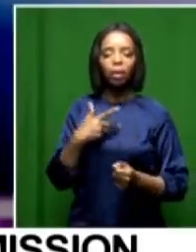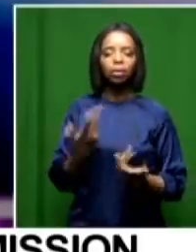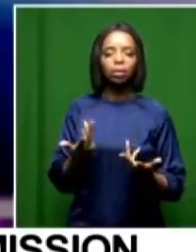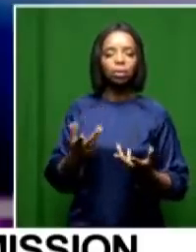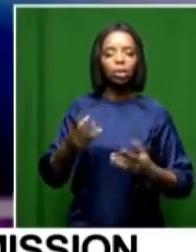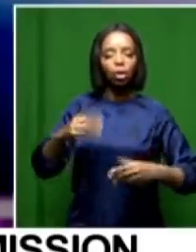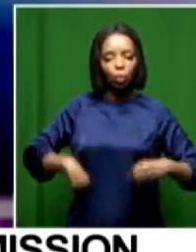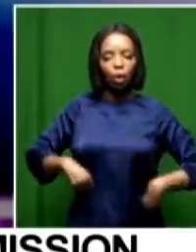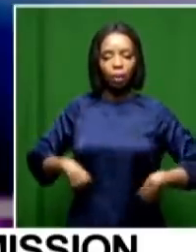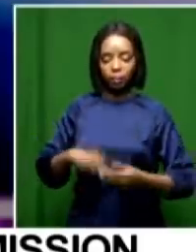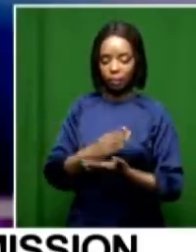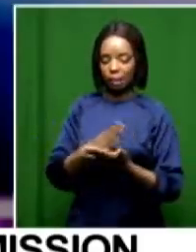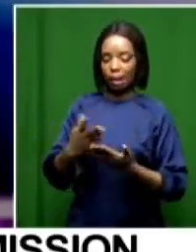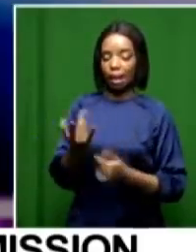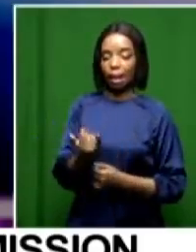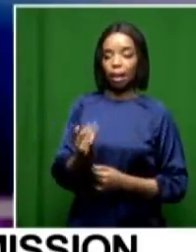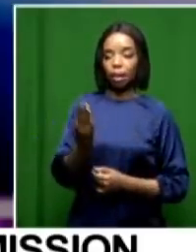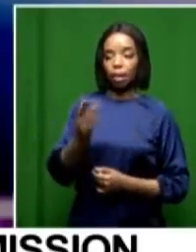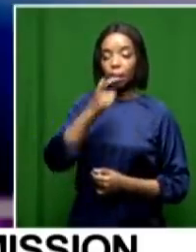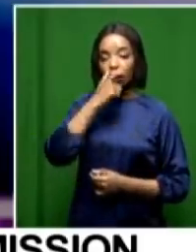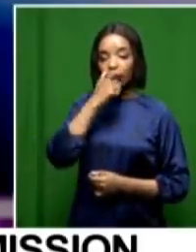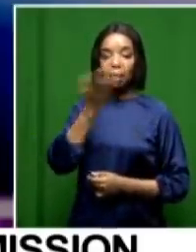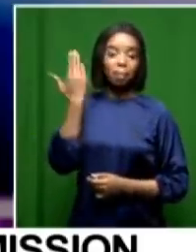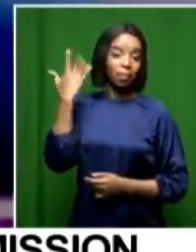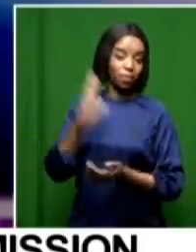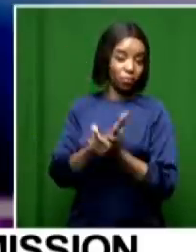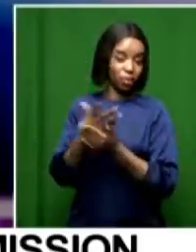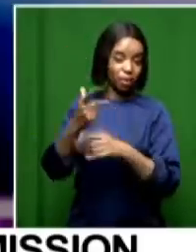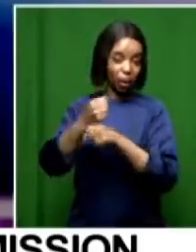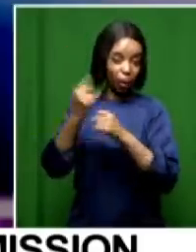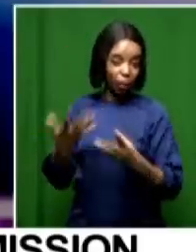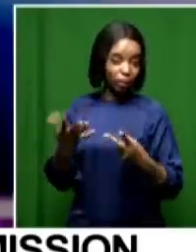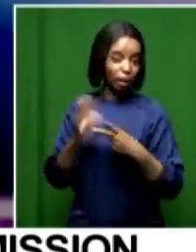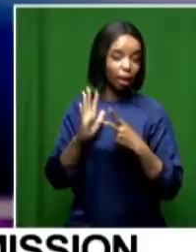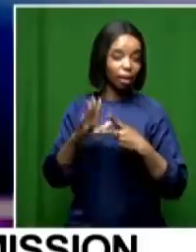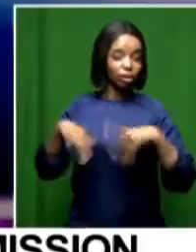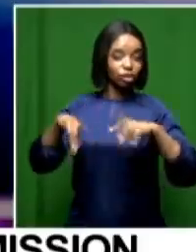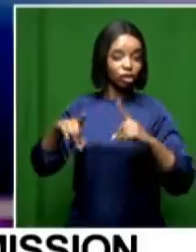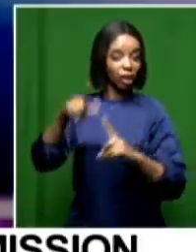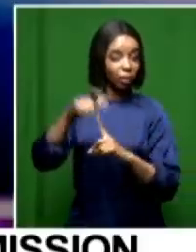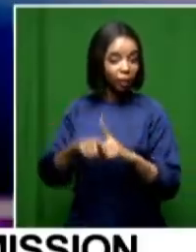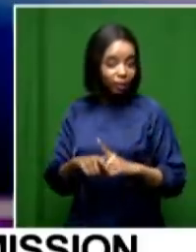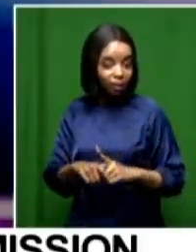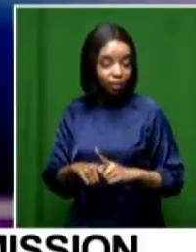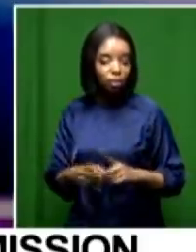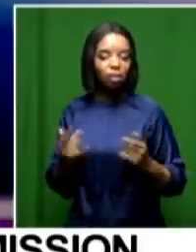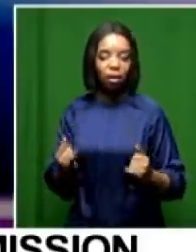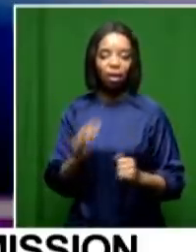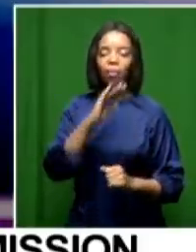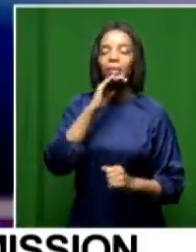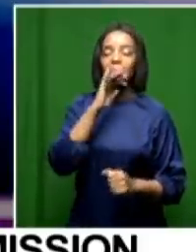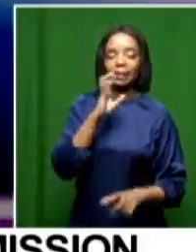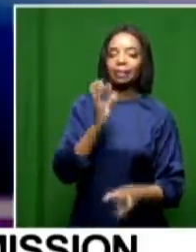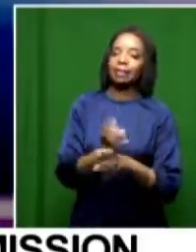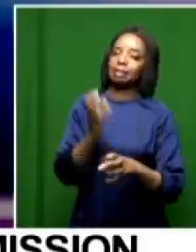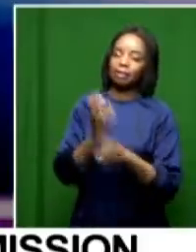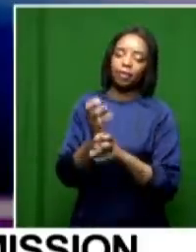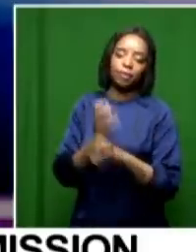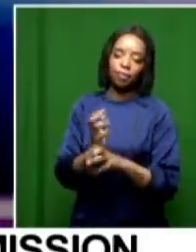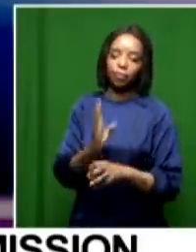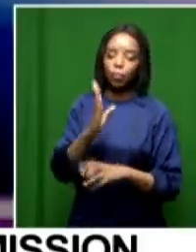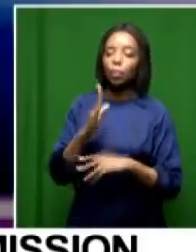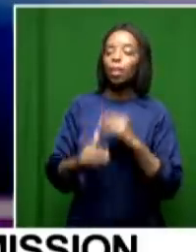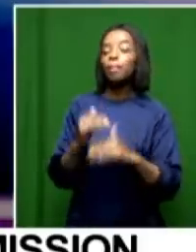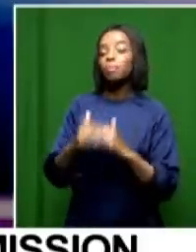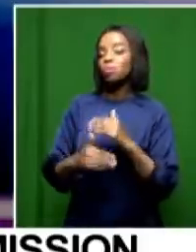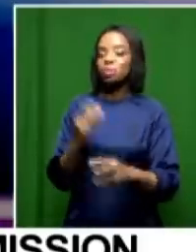Glencore in terms of having been a shareholder, in terms of having been a chairperson of its board, is going to be an extremely difficult situation and process.